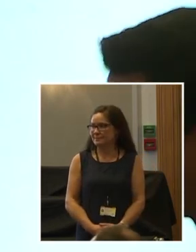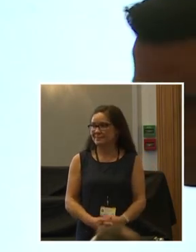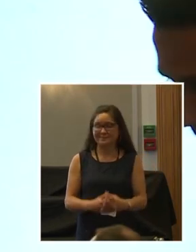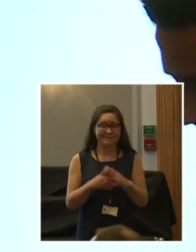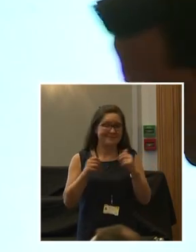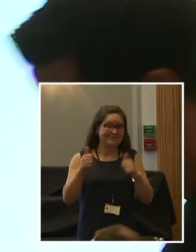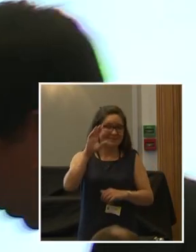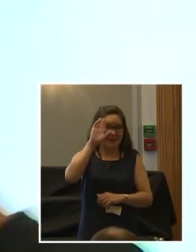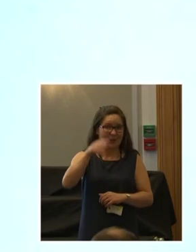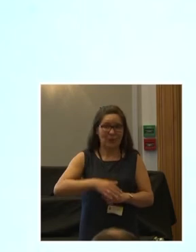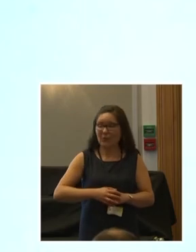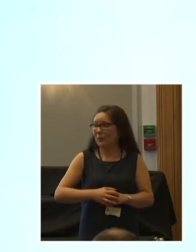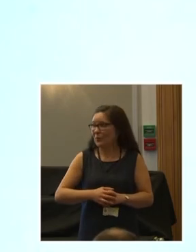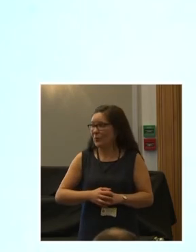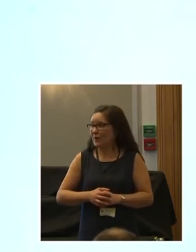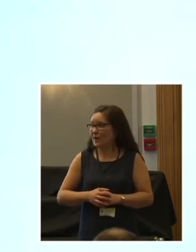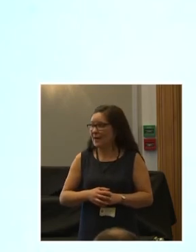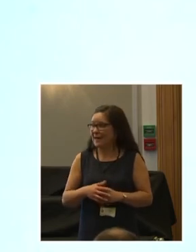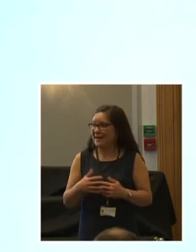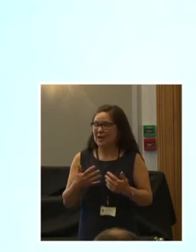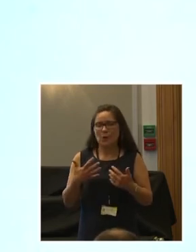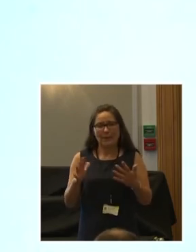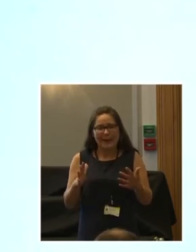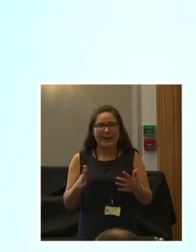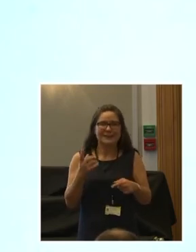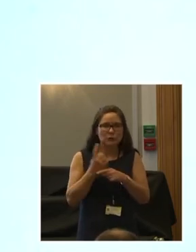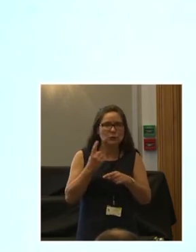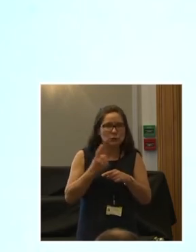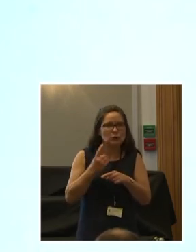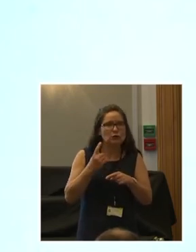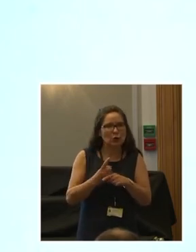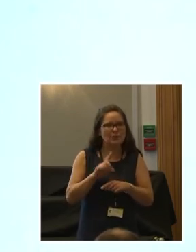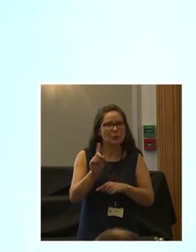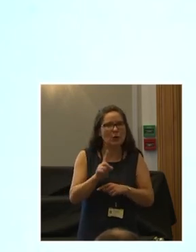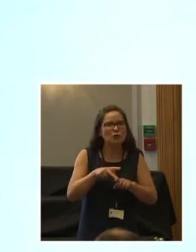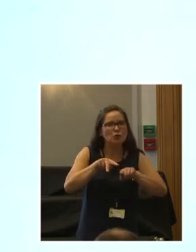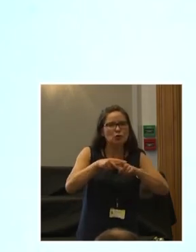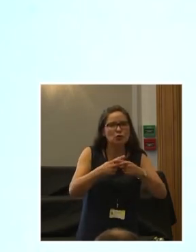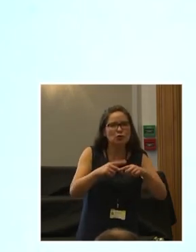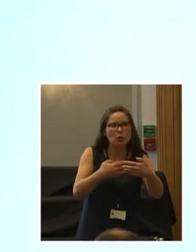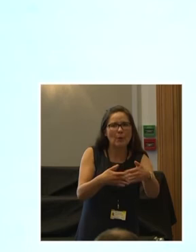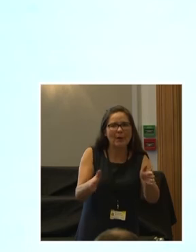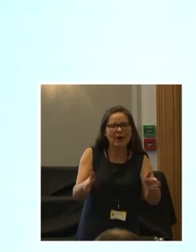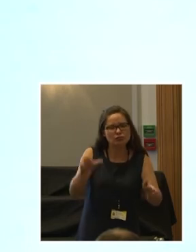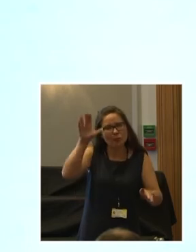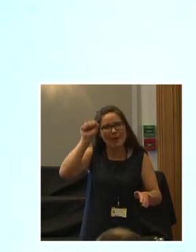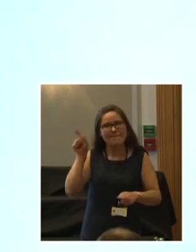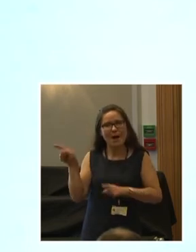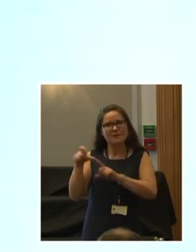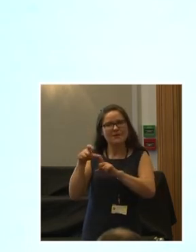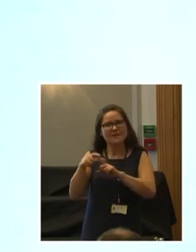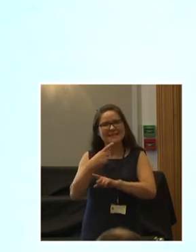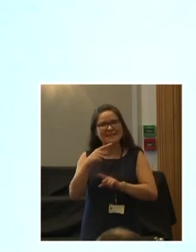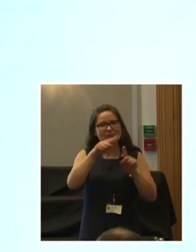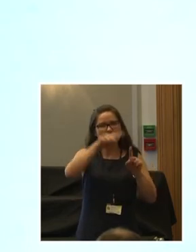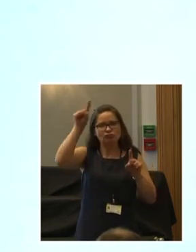Hello, everybody. So we talk a lot about our toolbox, and if you remember Davinder's triangle of our